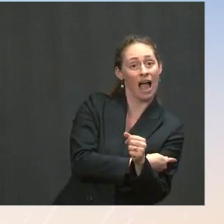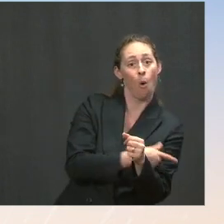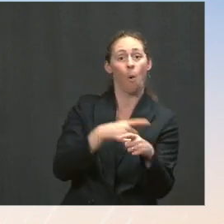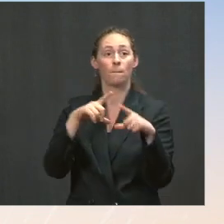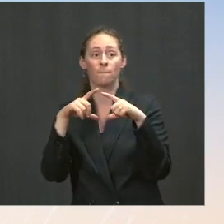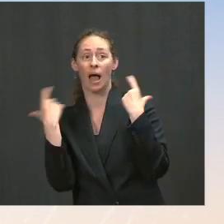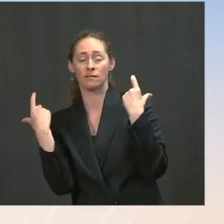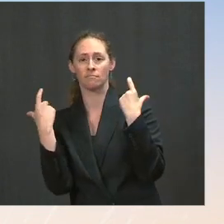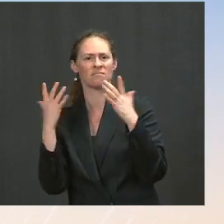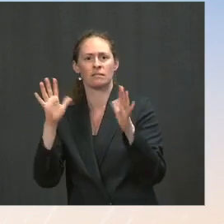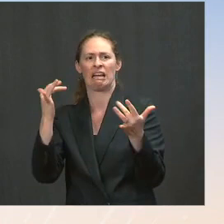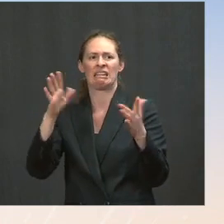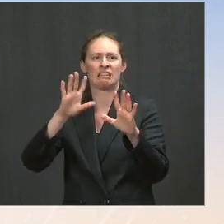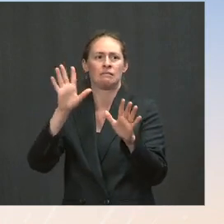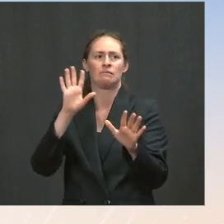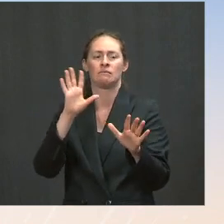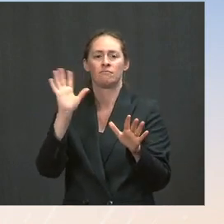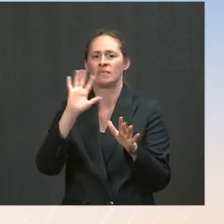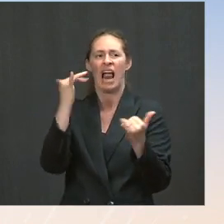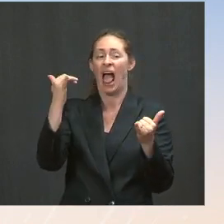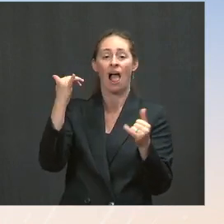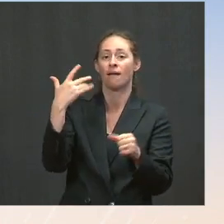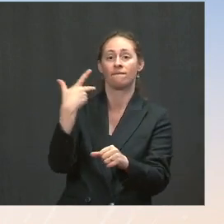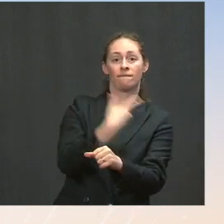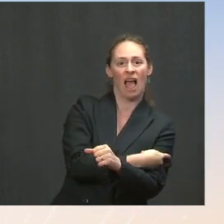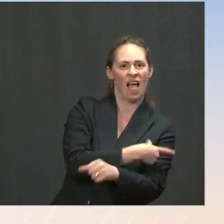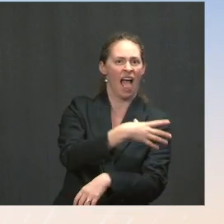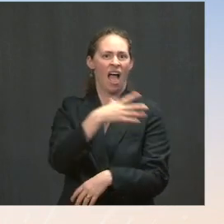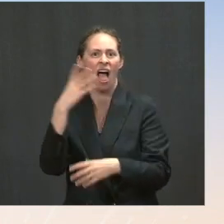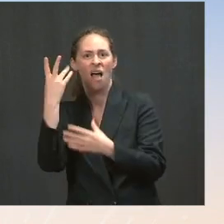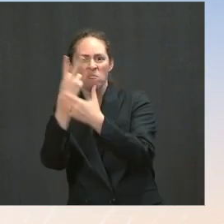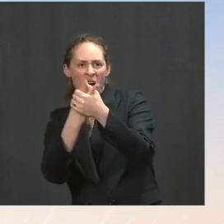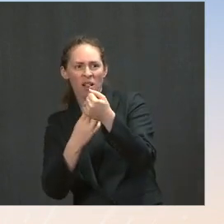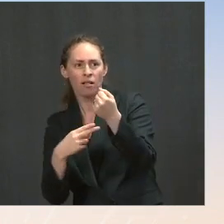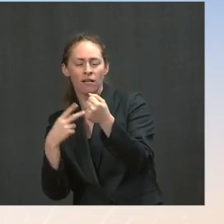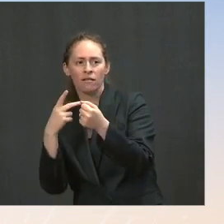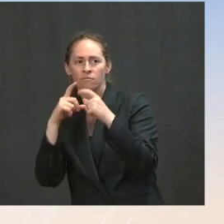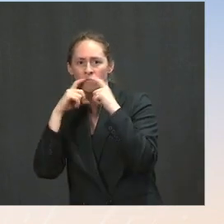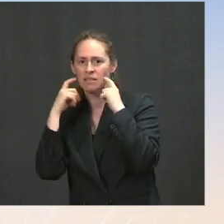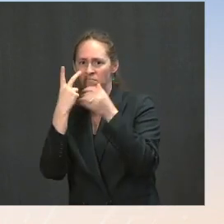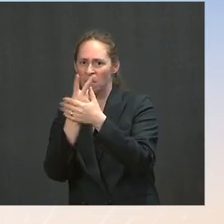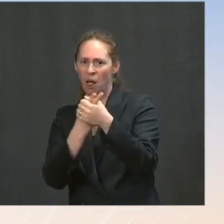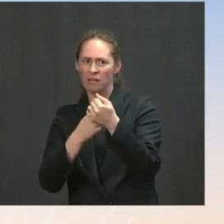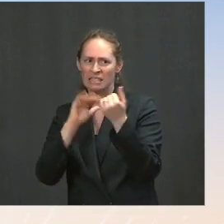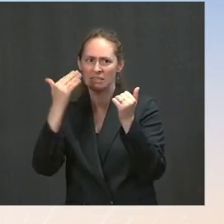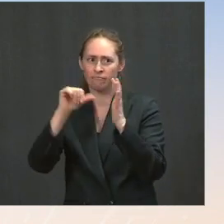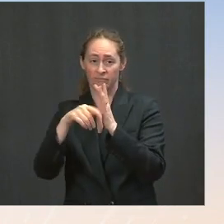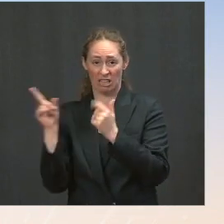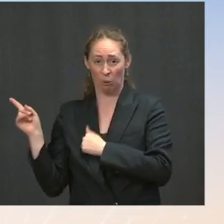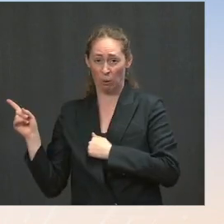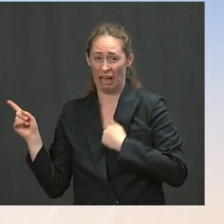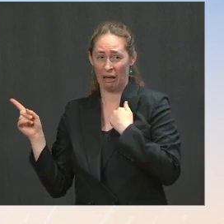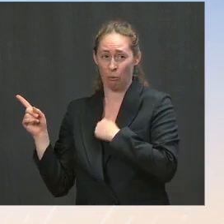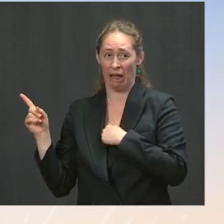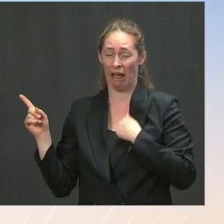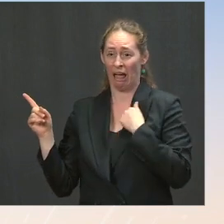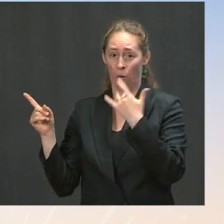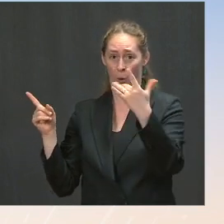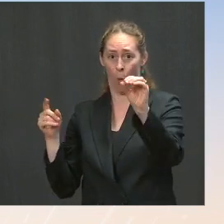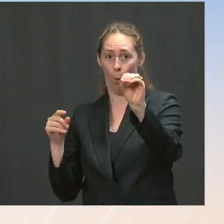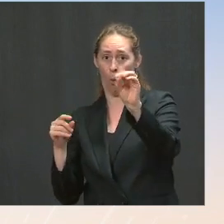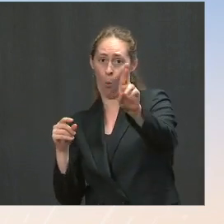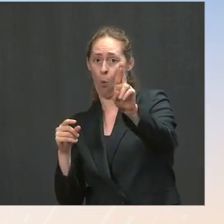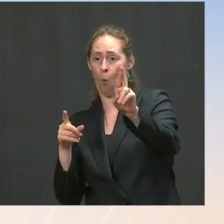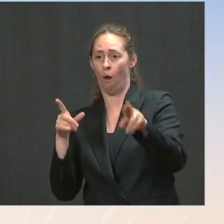sending the message that it was a binary choice there? Well, Leisha, I think that those comments were back in May. And as I noted at the